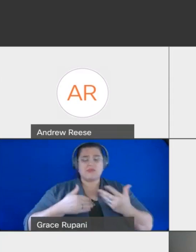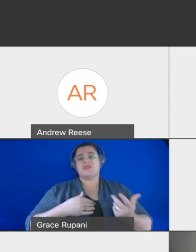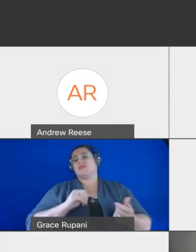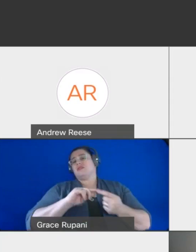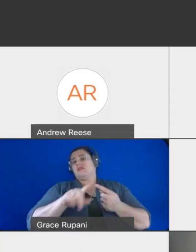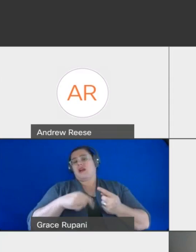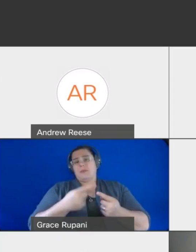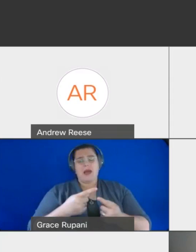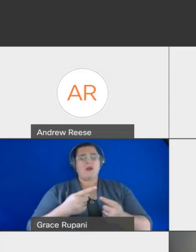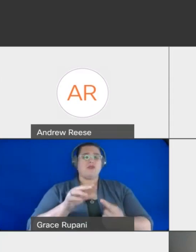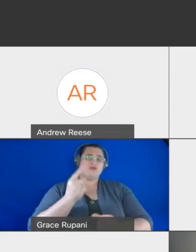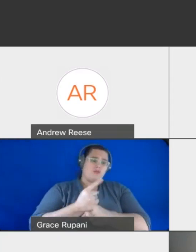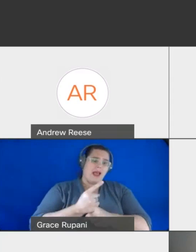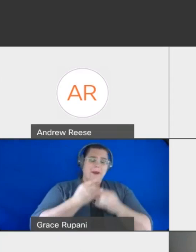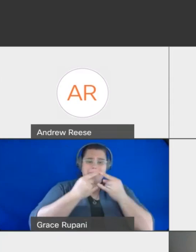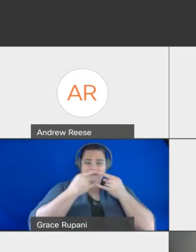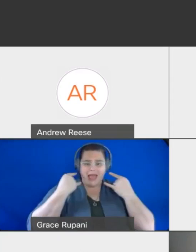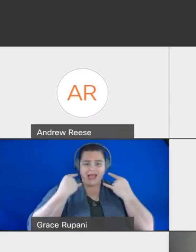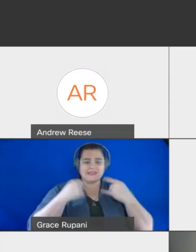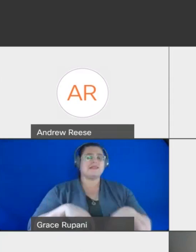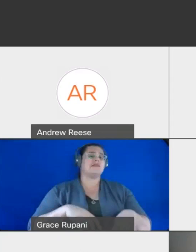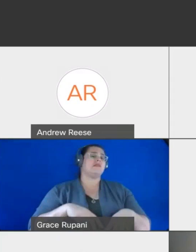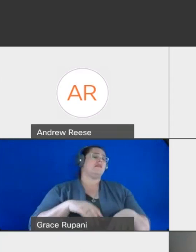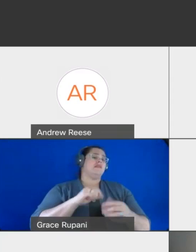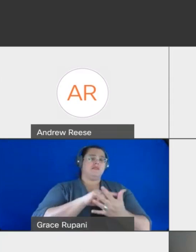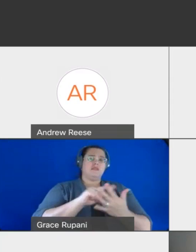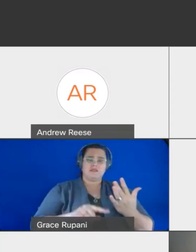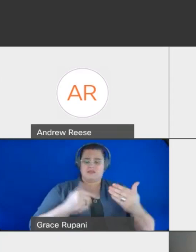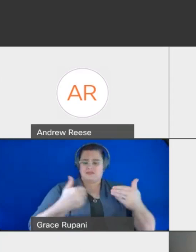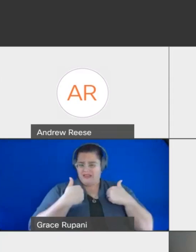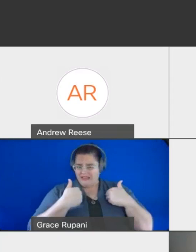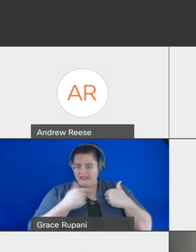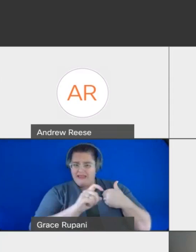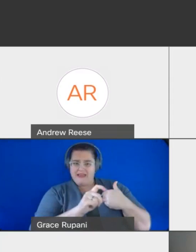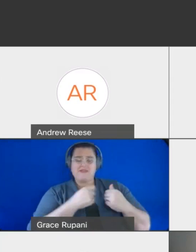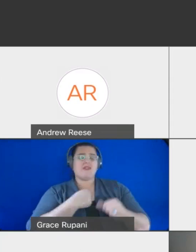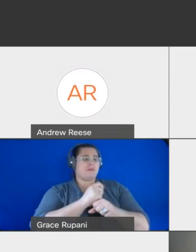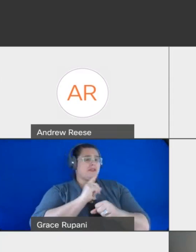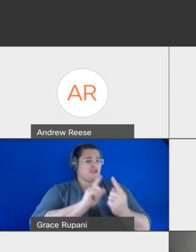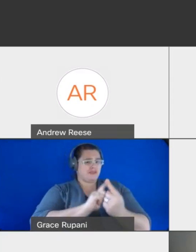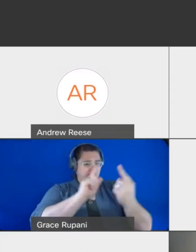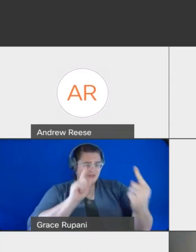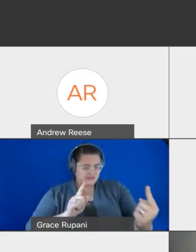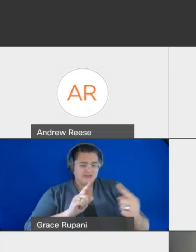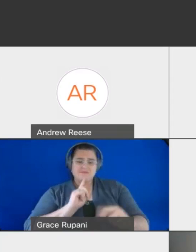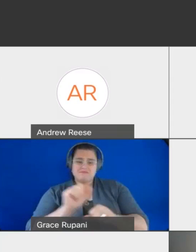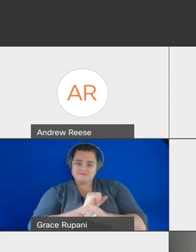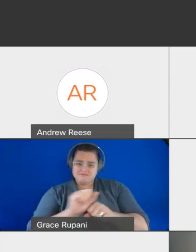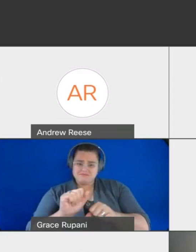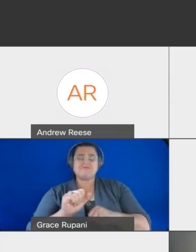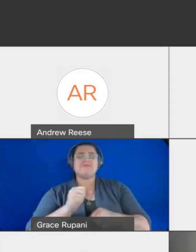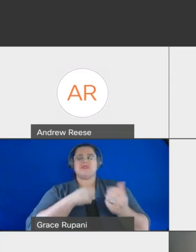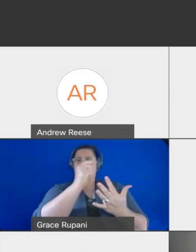surgical or procedure masks, a face shield, maintaining social distance, all of those things that are so